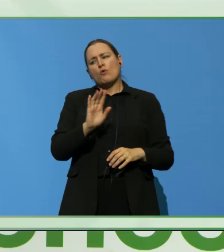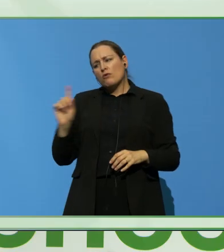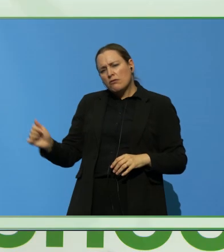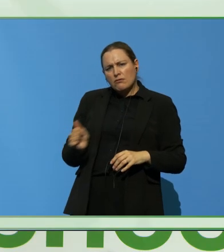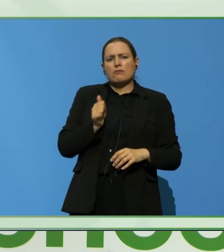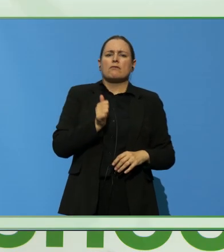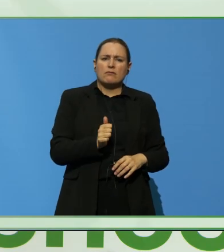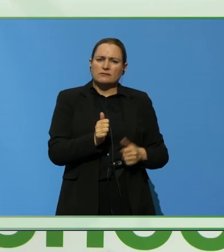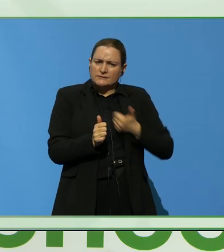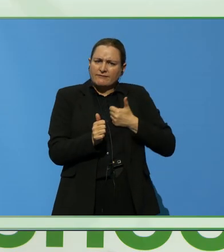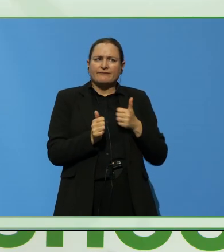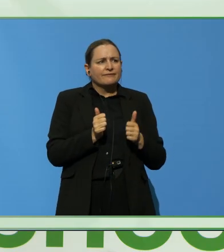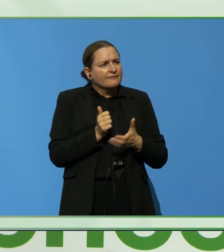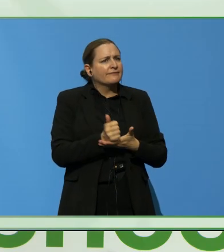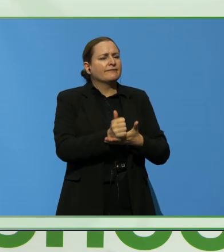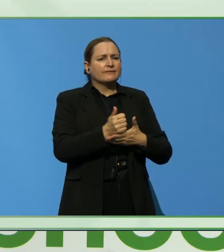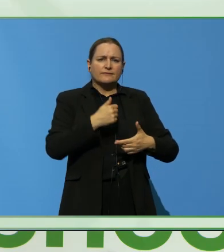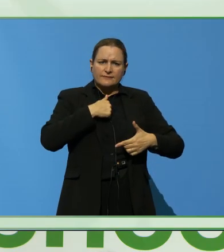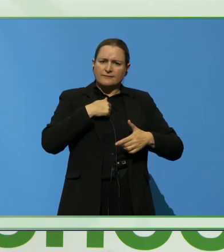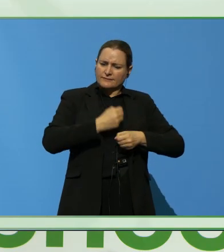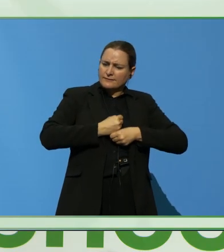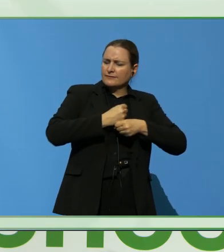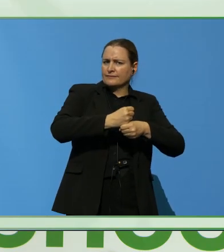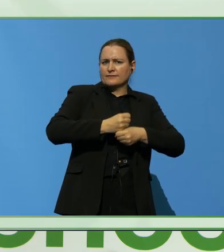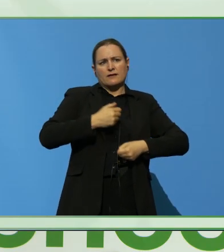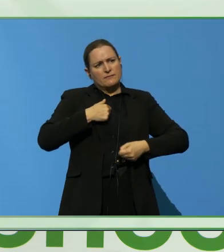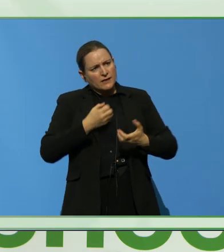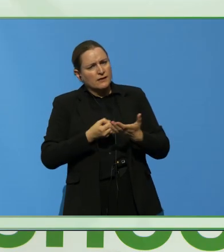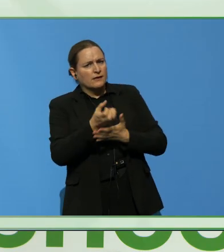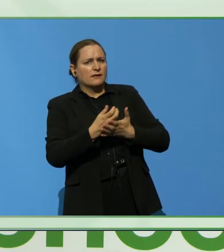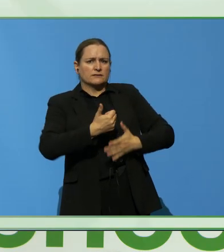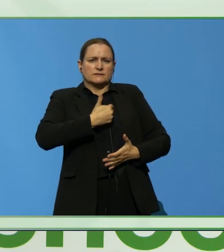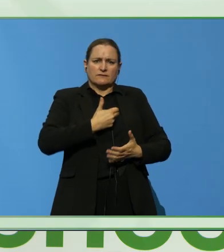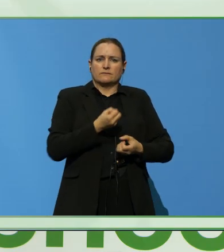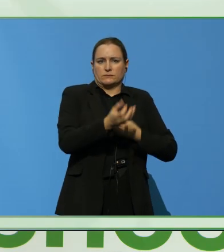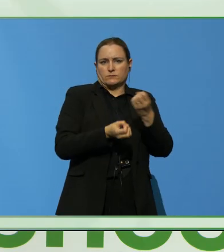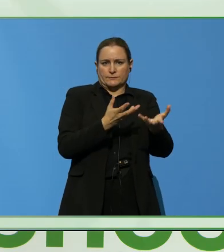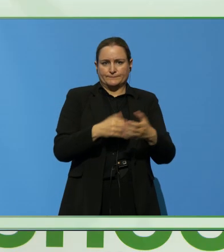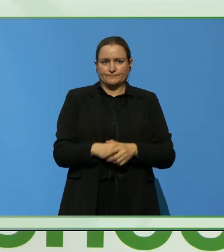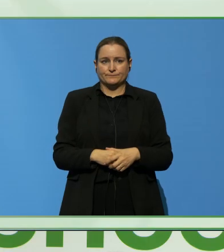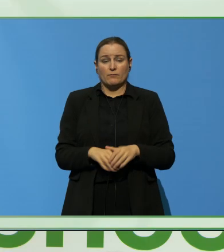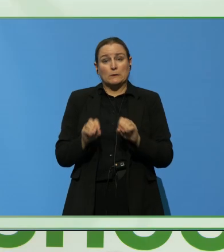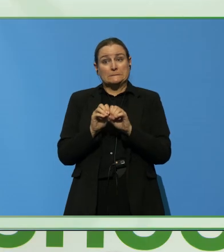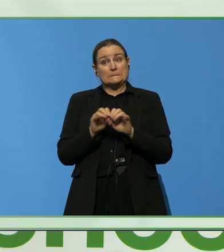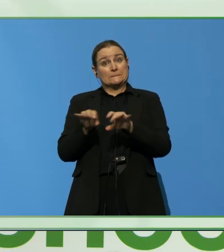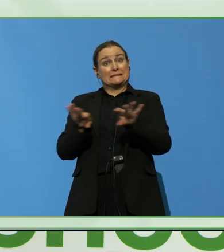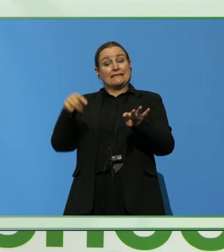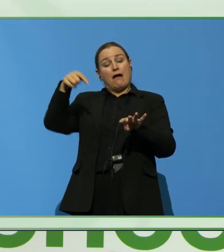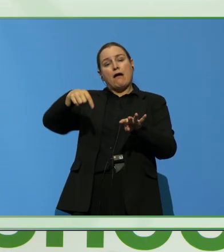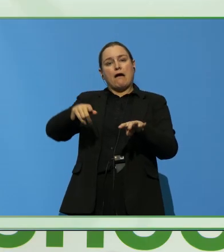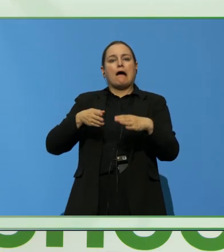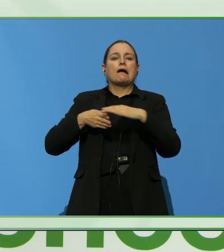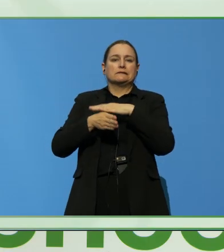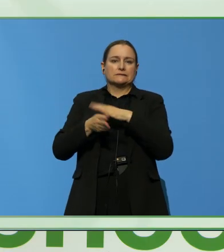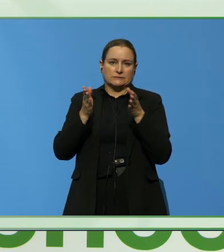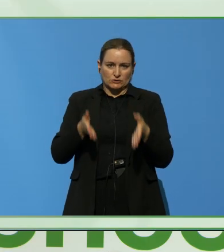decisions, as well as to make sure that media becomes more accessible. But not forgetting that there are as well